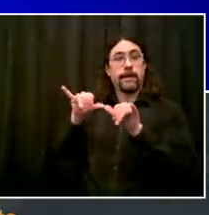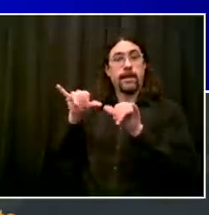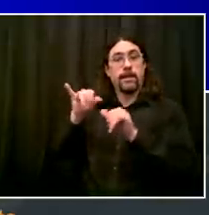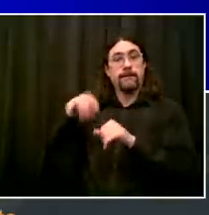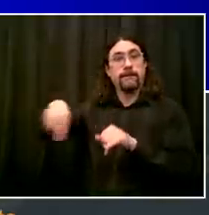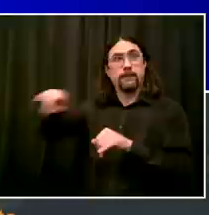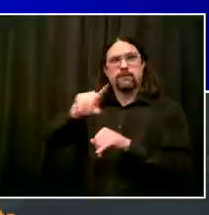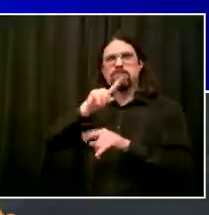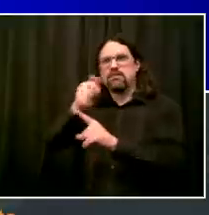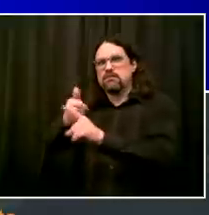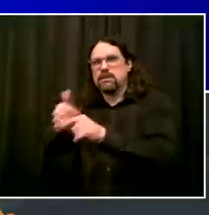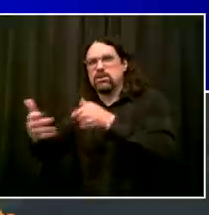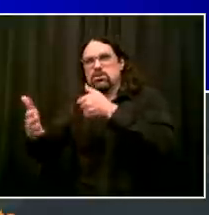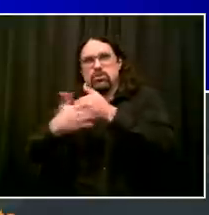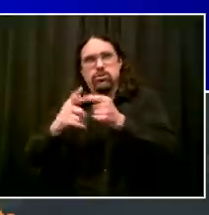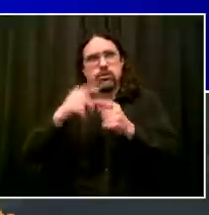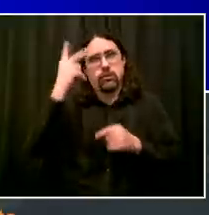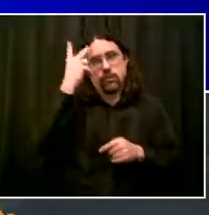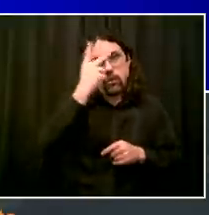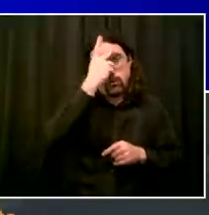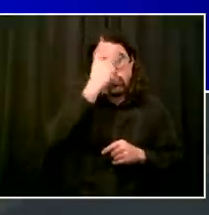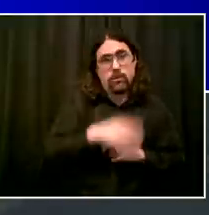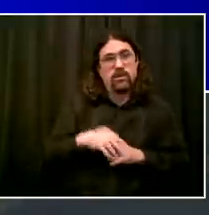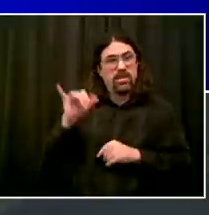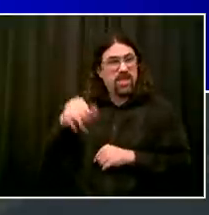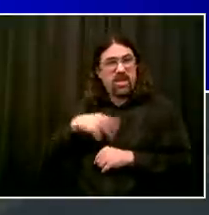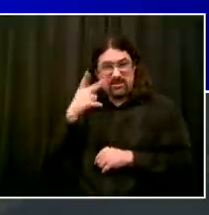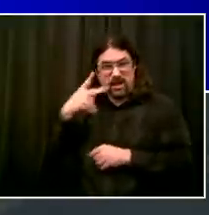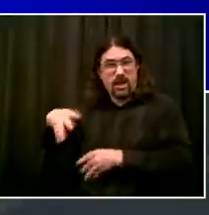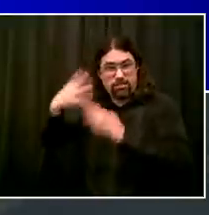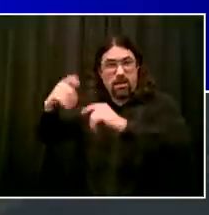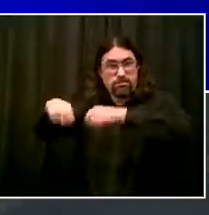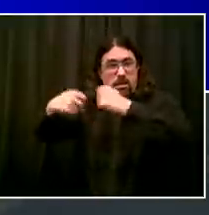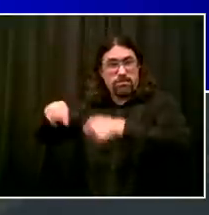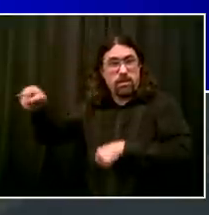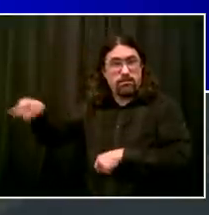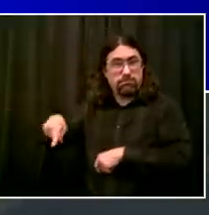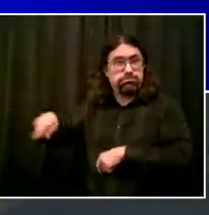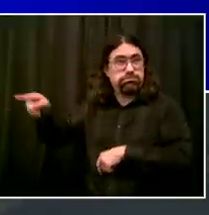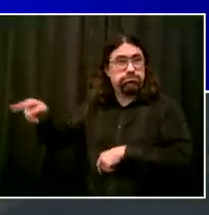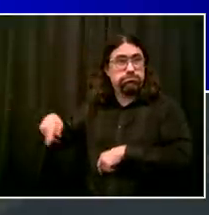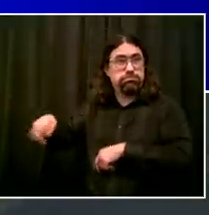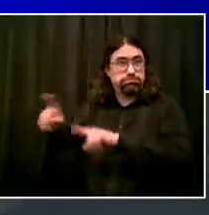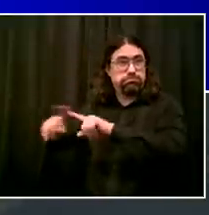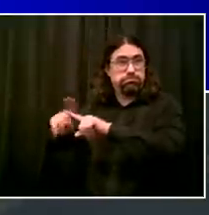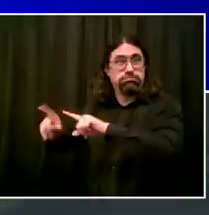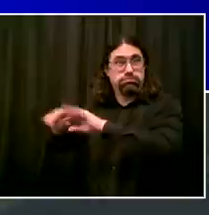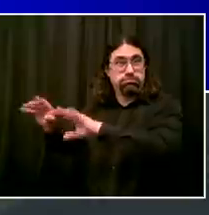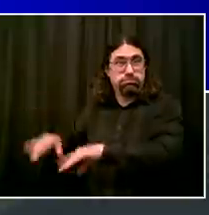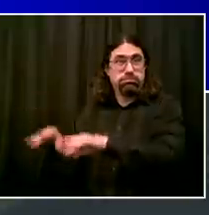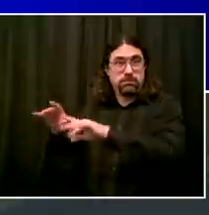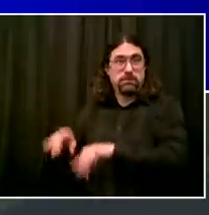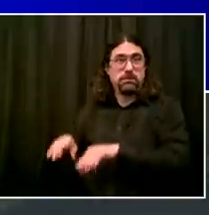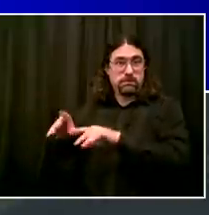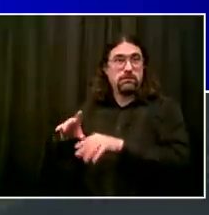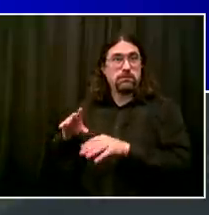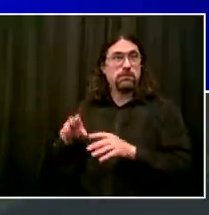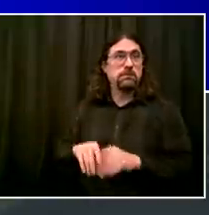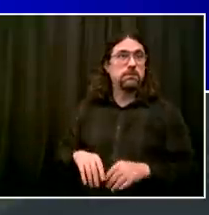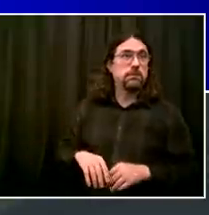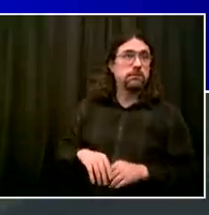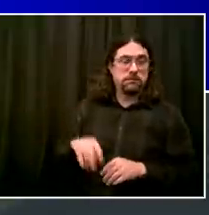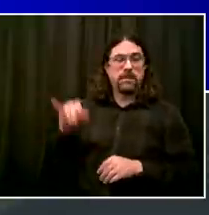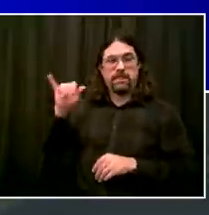total of 45 miles of open streets. So this now means that we have more miles of